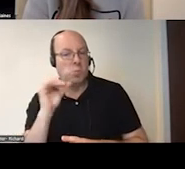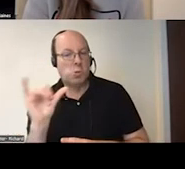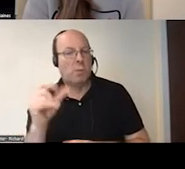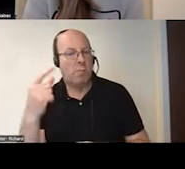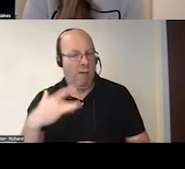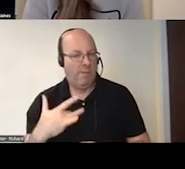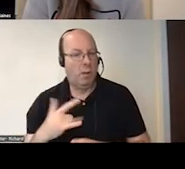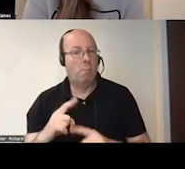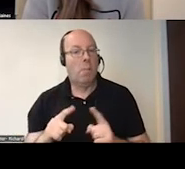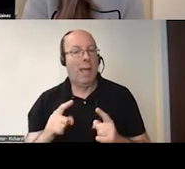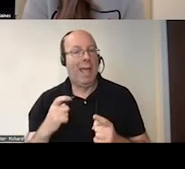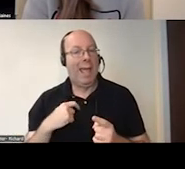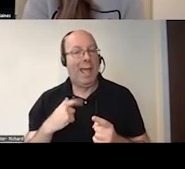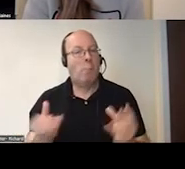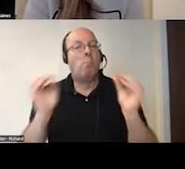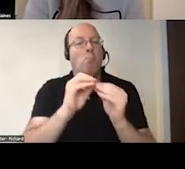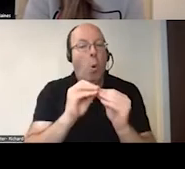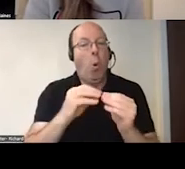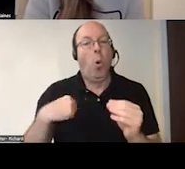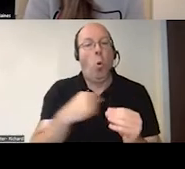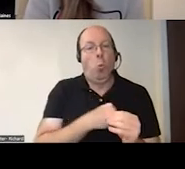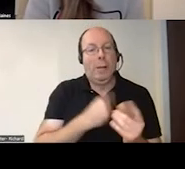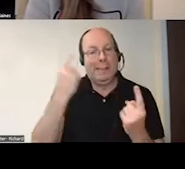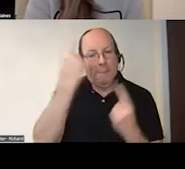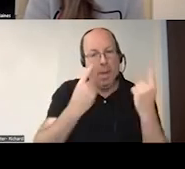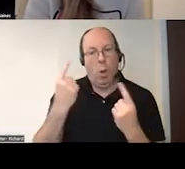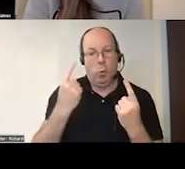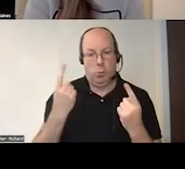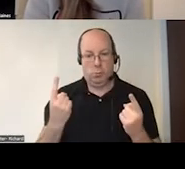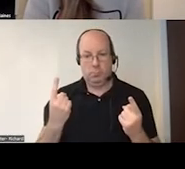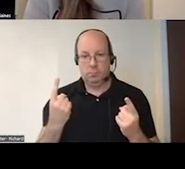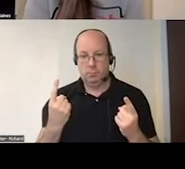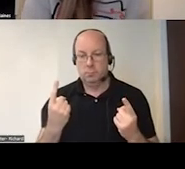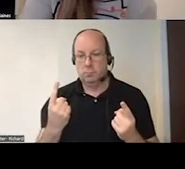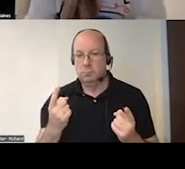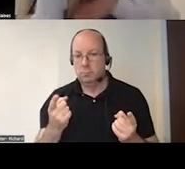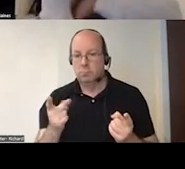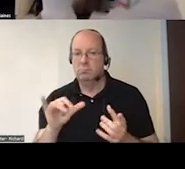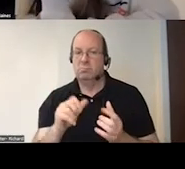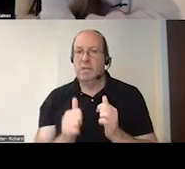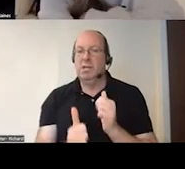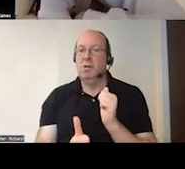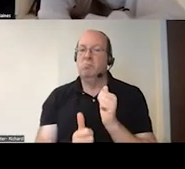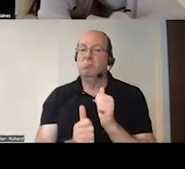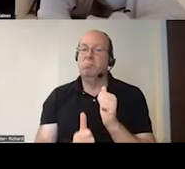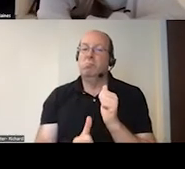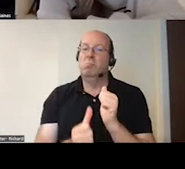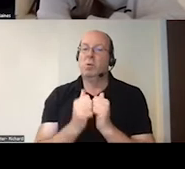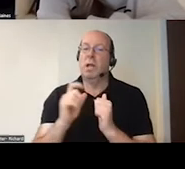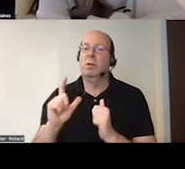there are some extra considerations that we need to take into account. And I think that's probably the most direct way that we've been